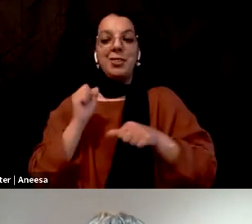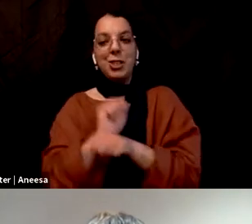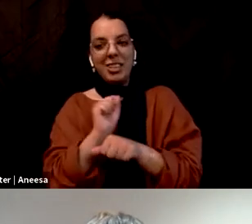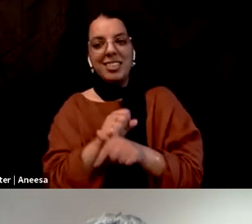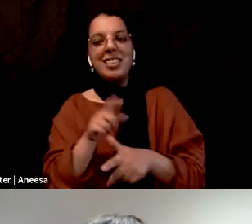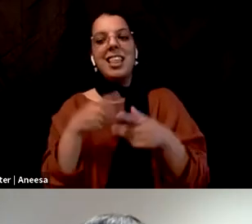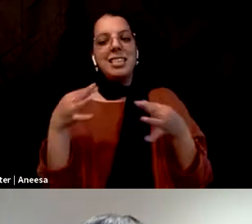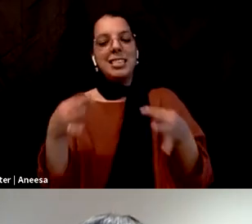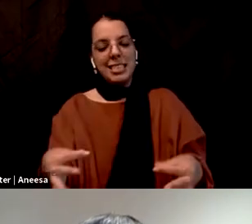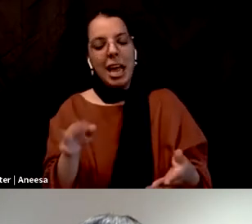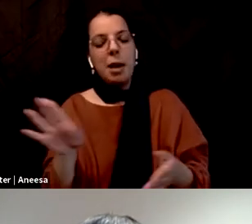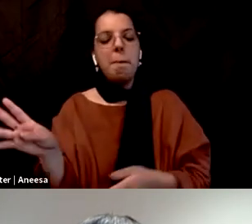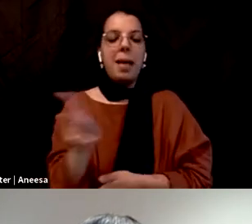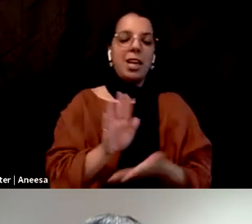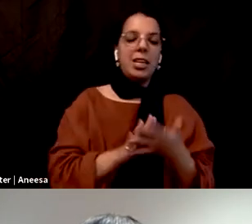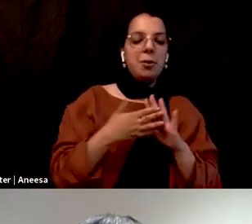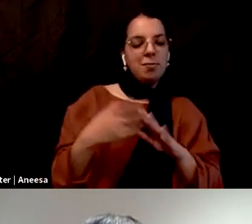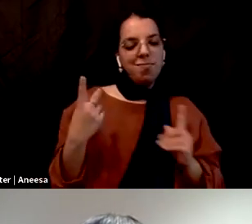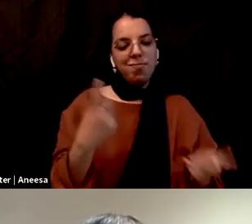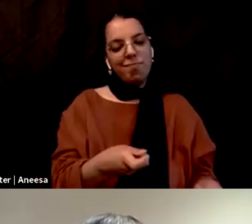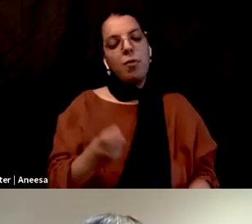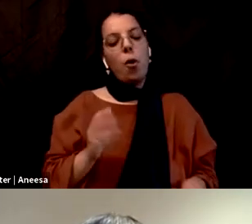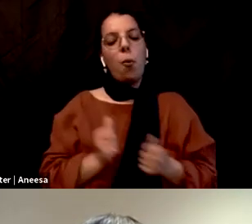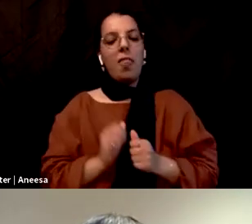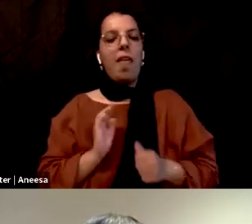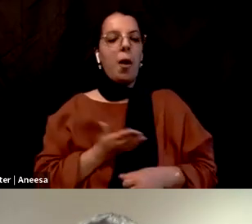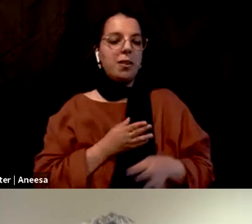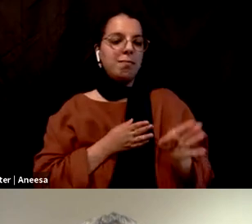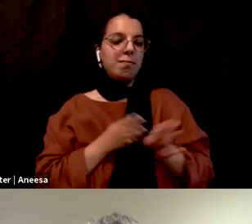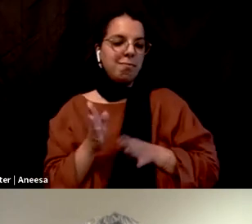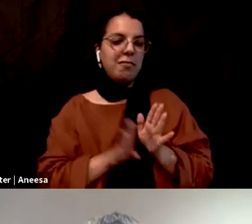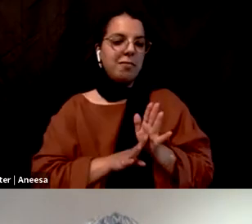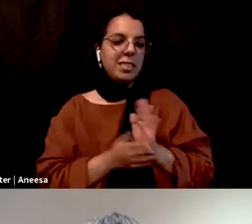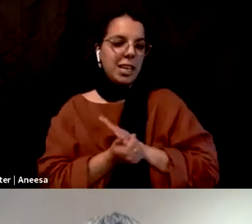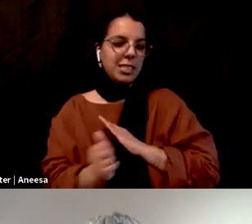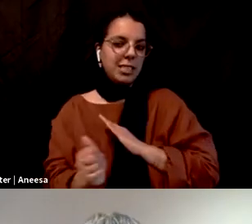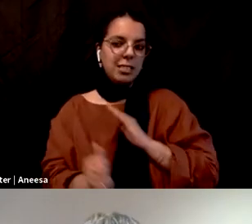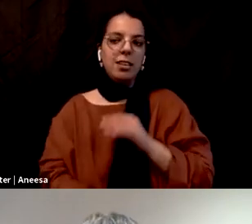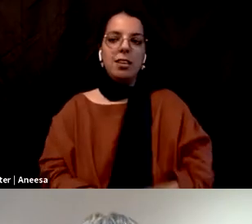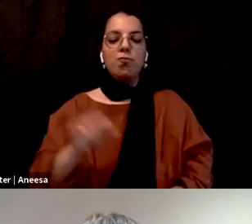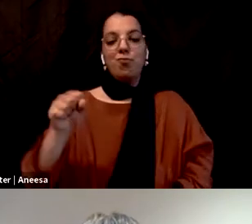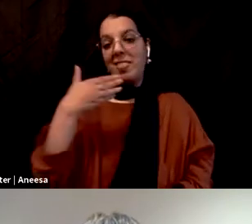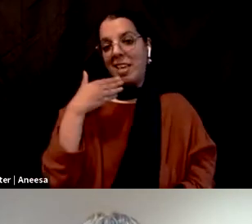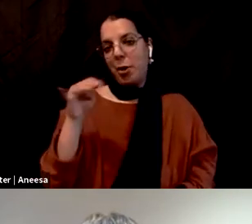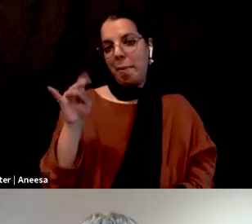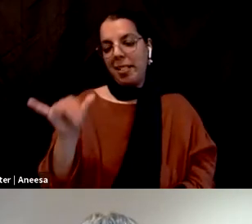with the skill set that we have. Absolutely. What about you, Emily?